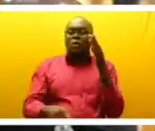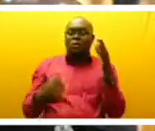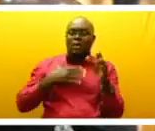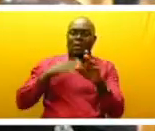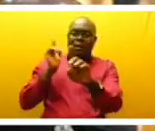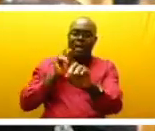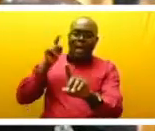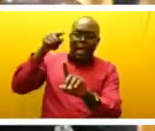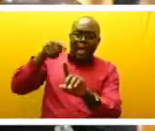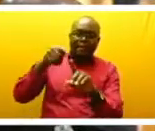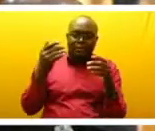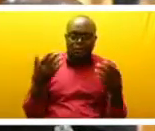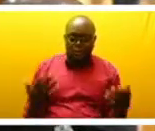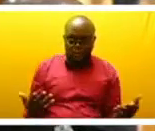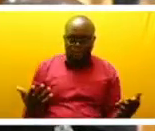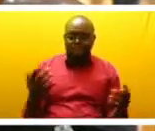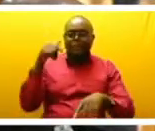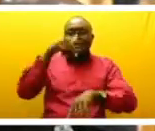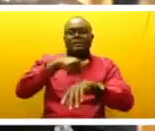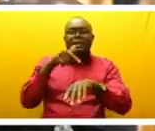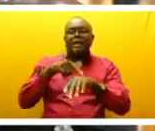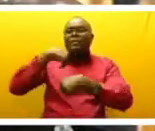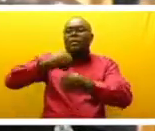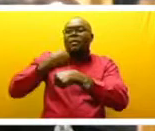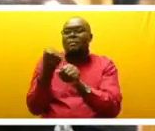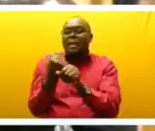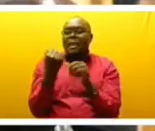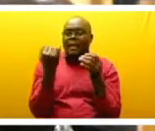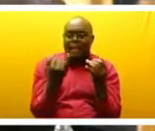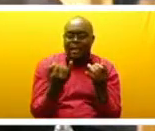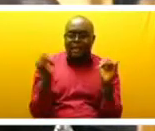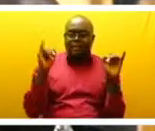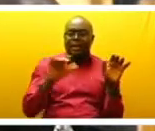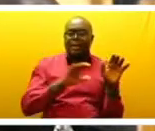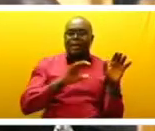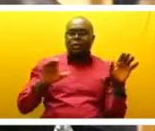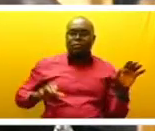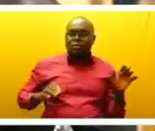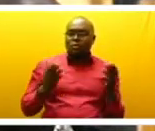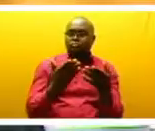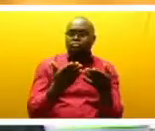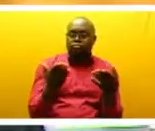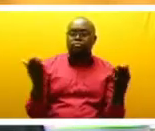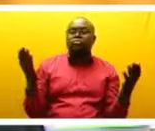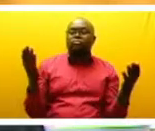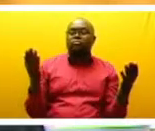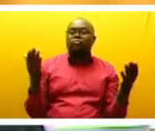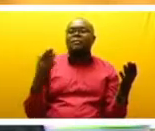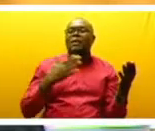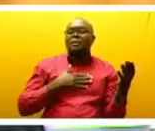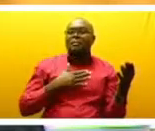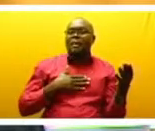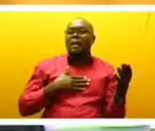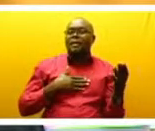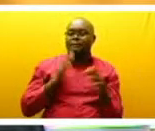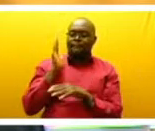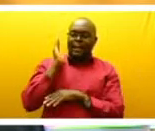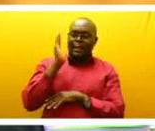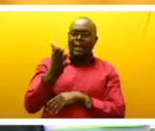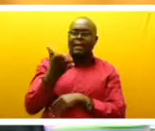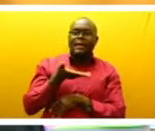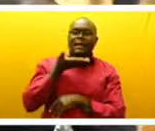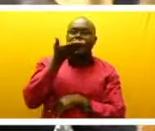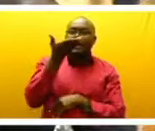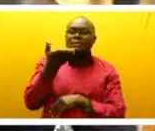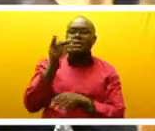intentions were when we created independent commissions. And my simple, straightforward answer